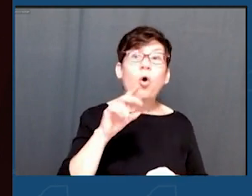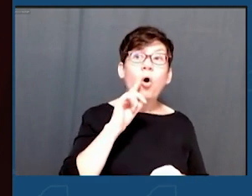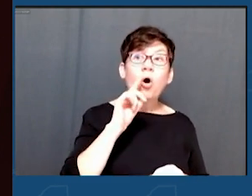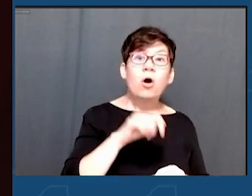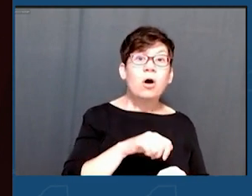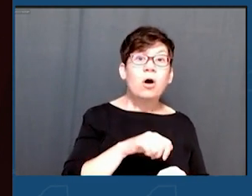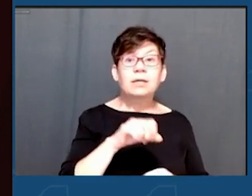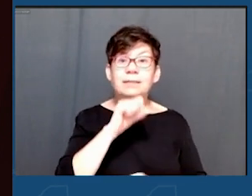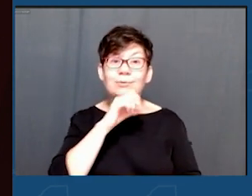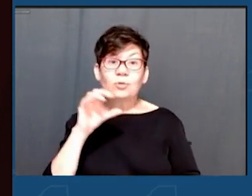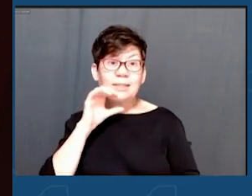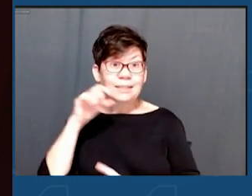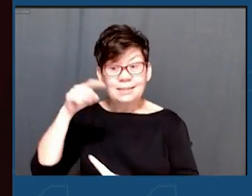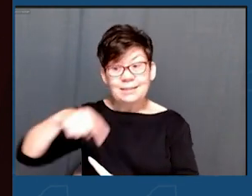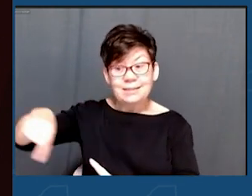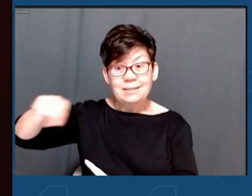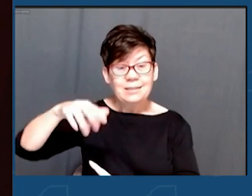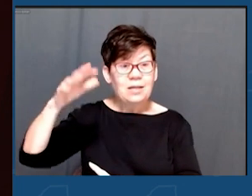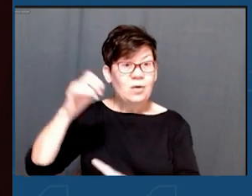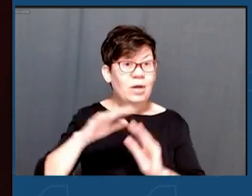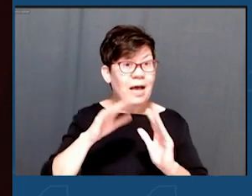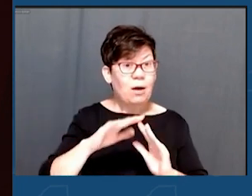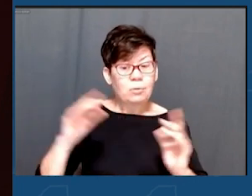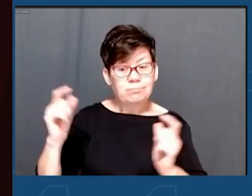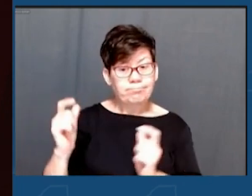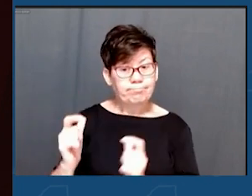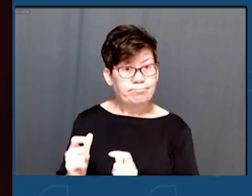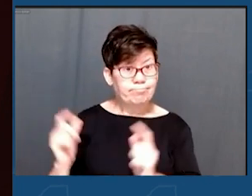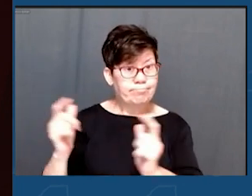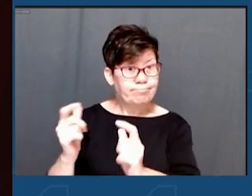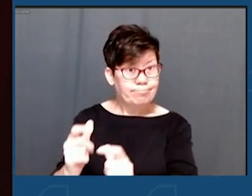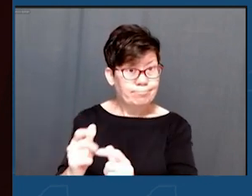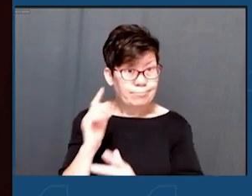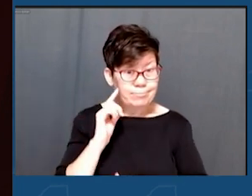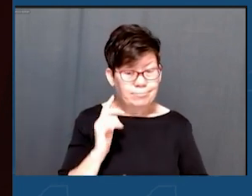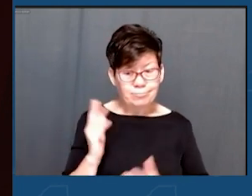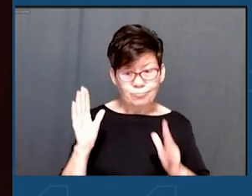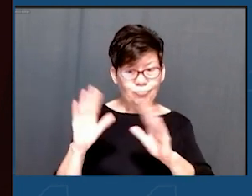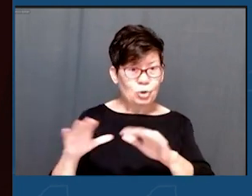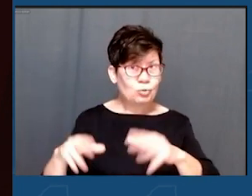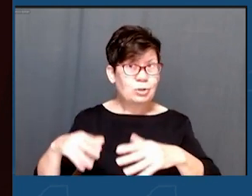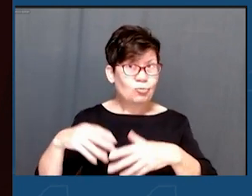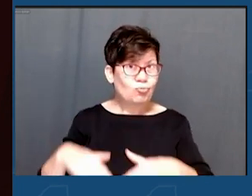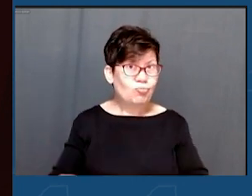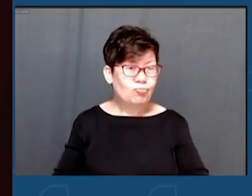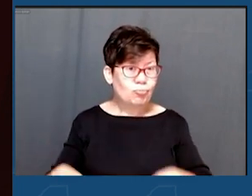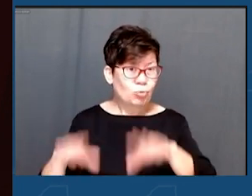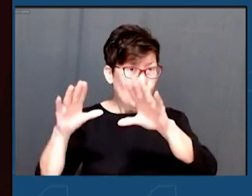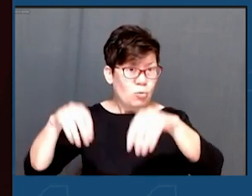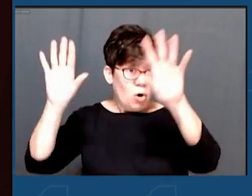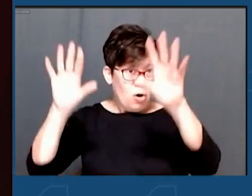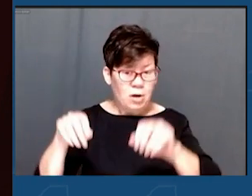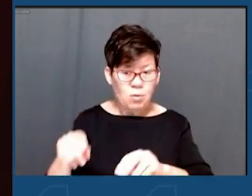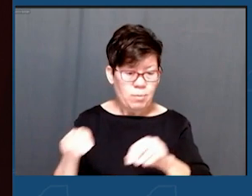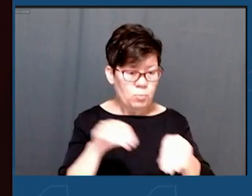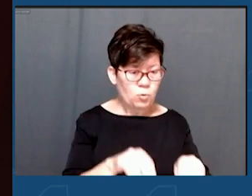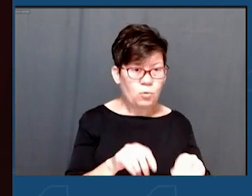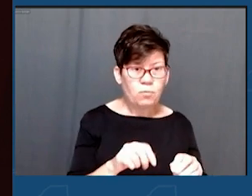senior citizens who want to downsize from the house that they raised their kids in. If they can't find an apartment